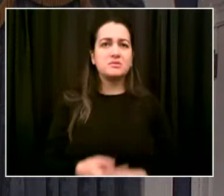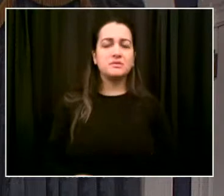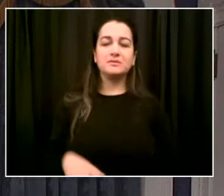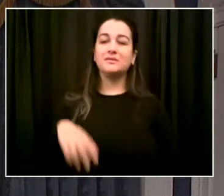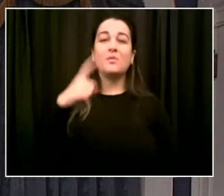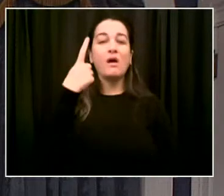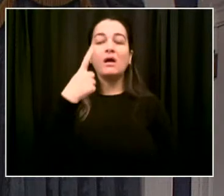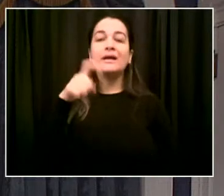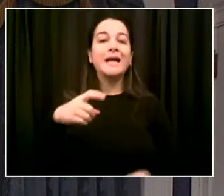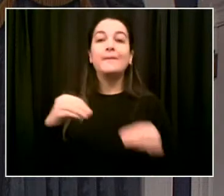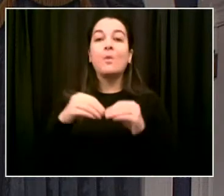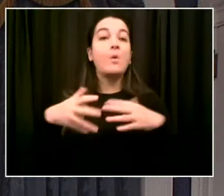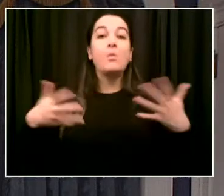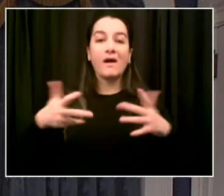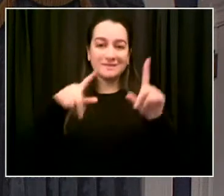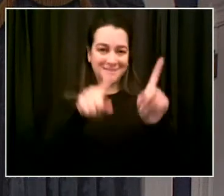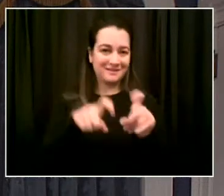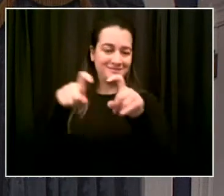you, Doctor. Go ahead, Stacy.